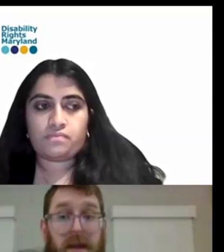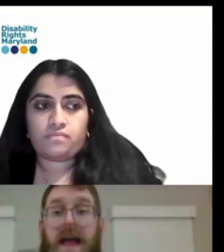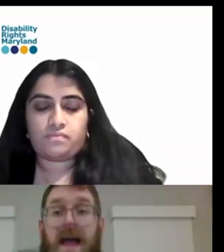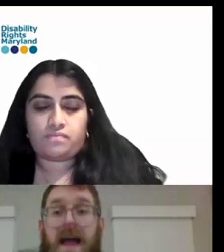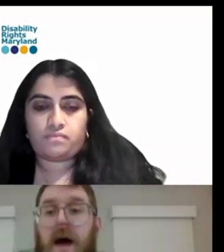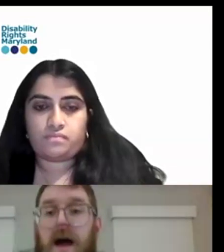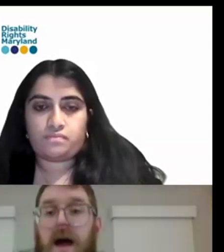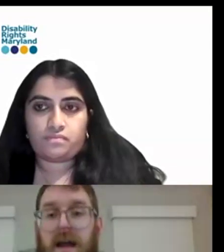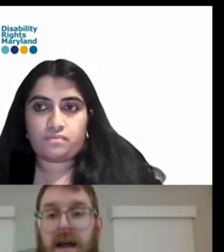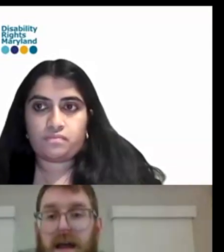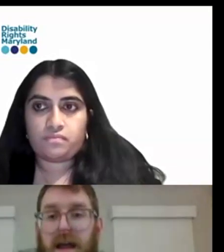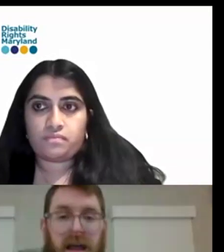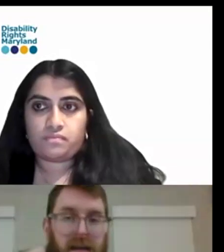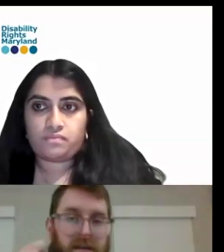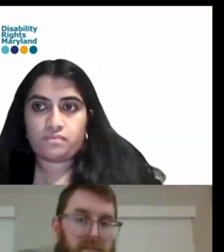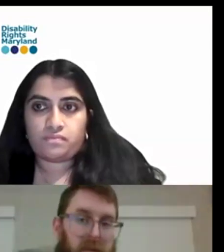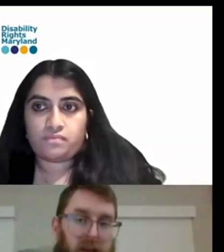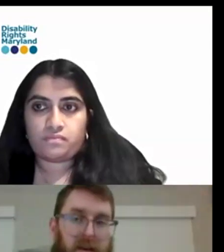Spanish channel.